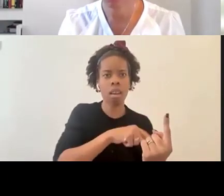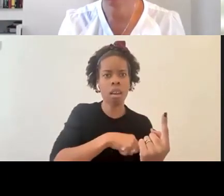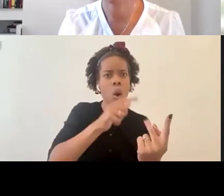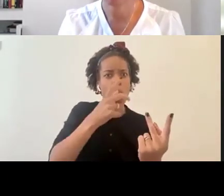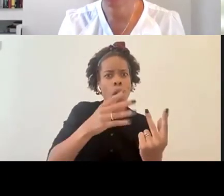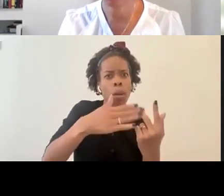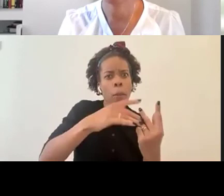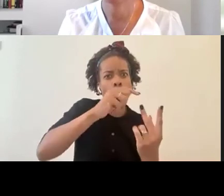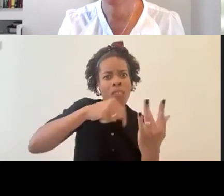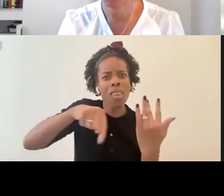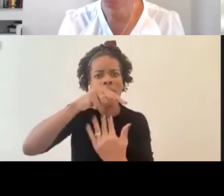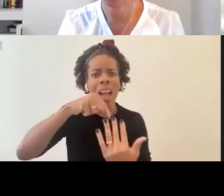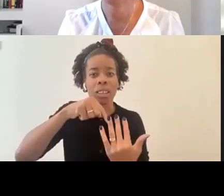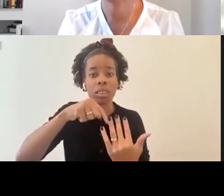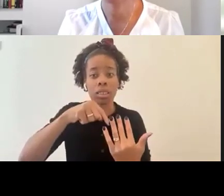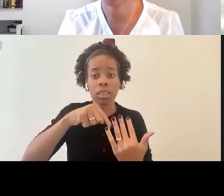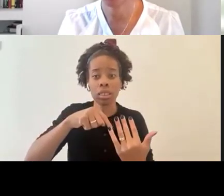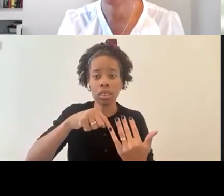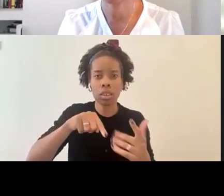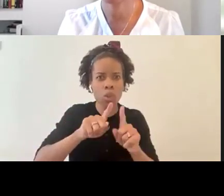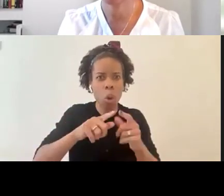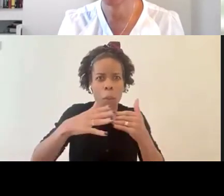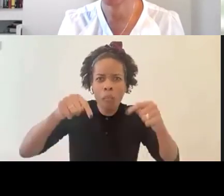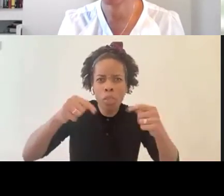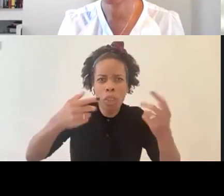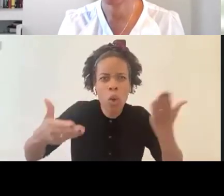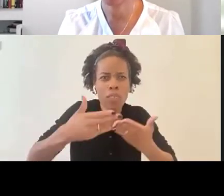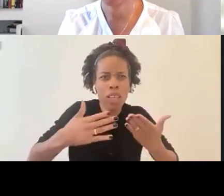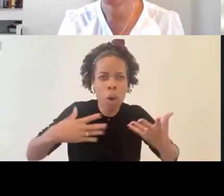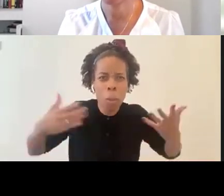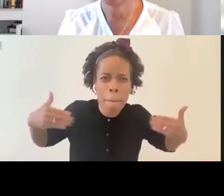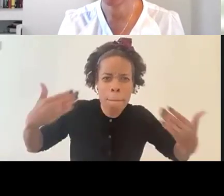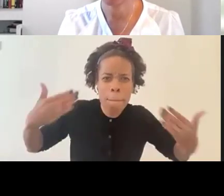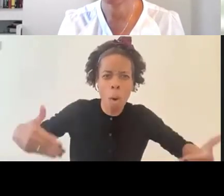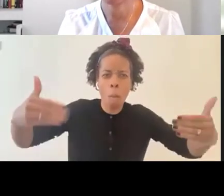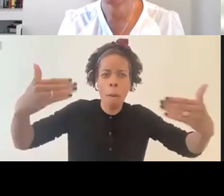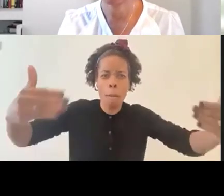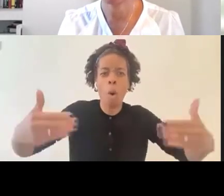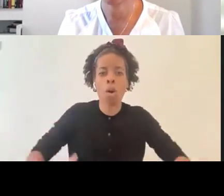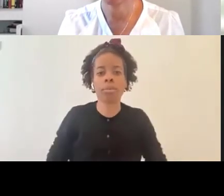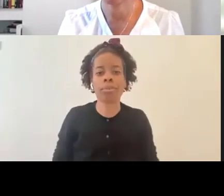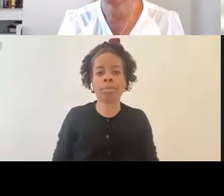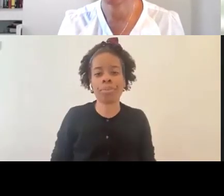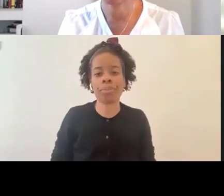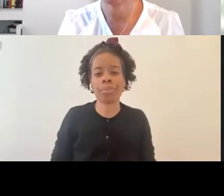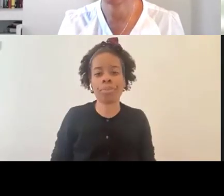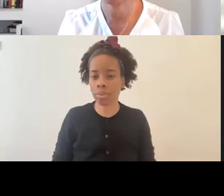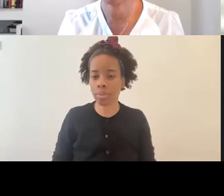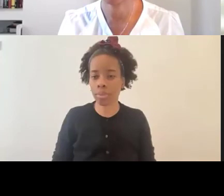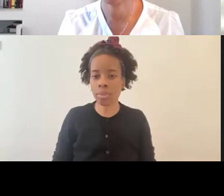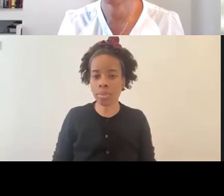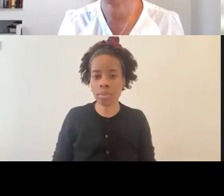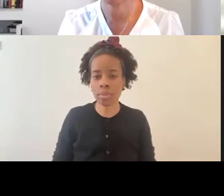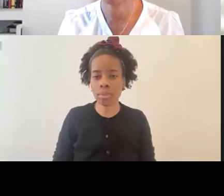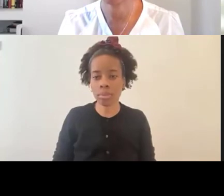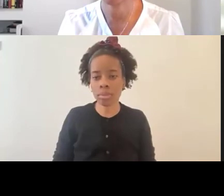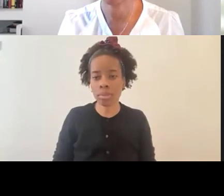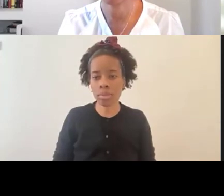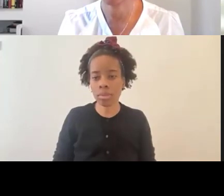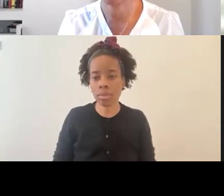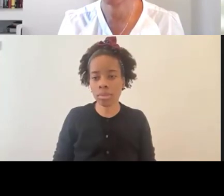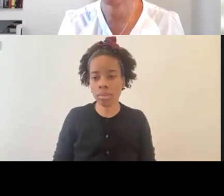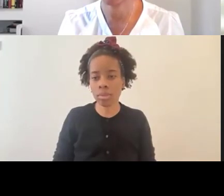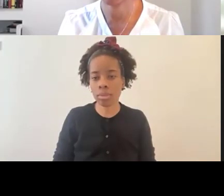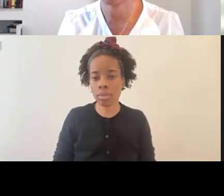that? And let's have more of these conversations. Thank you so much, Sheila. Thank you so much for